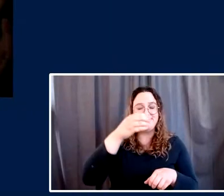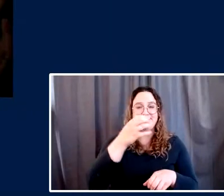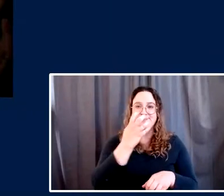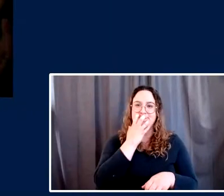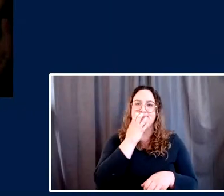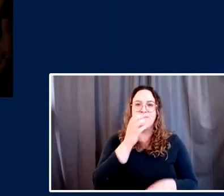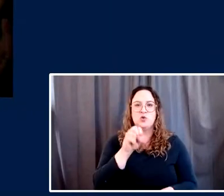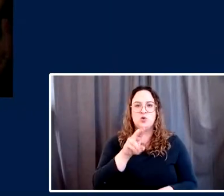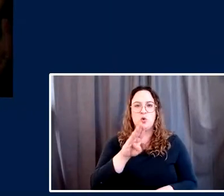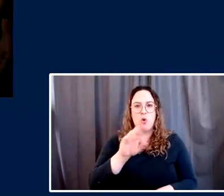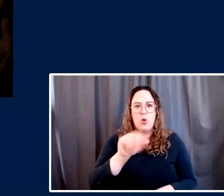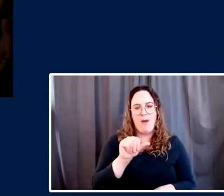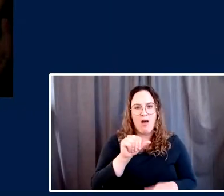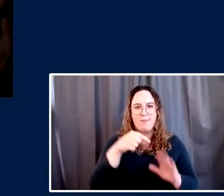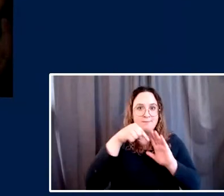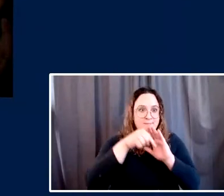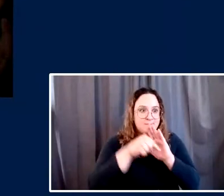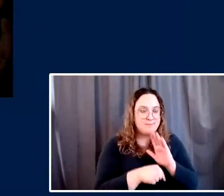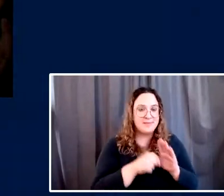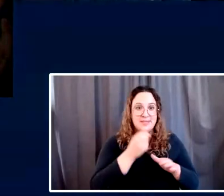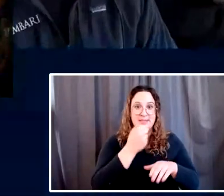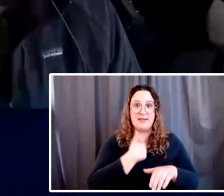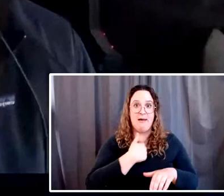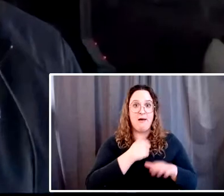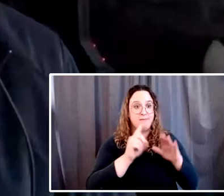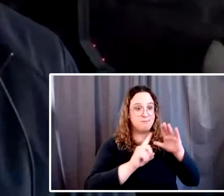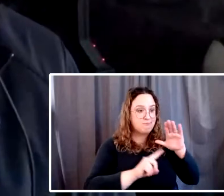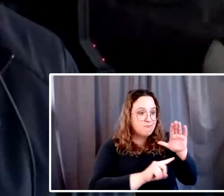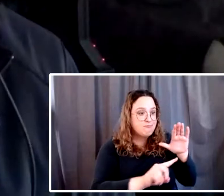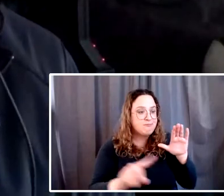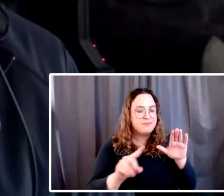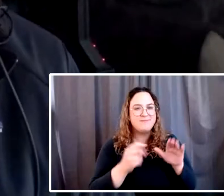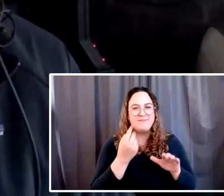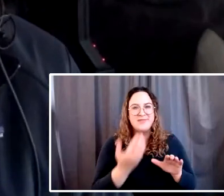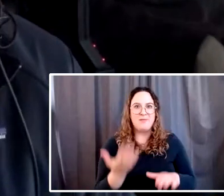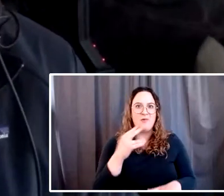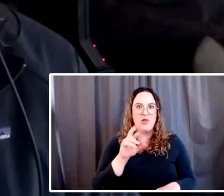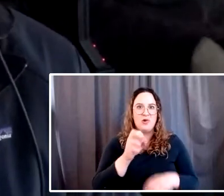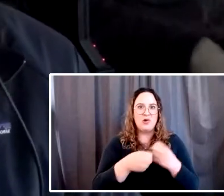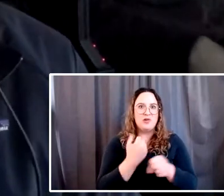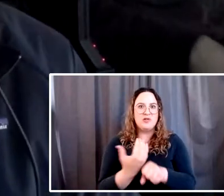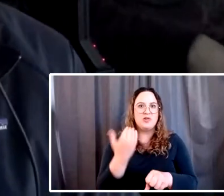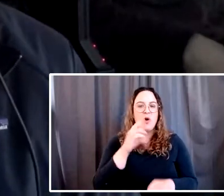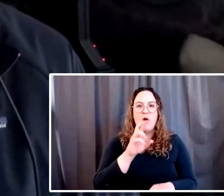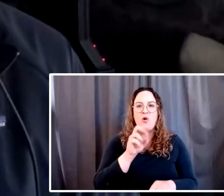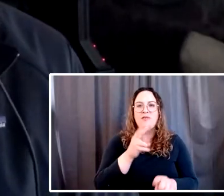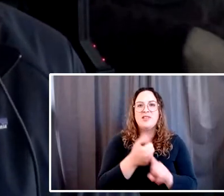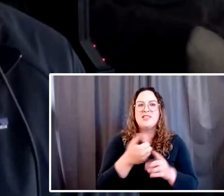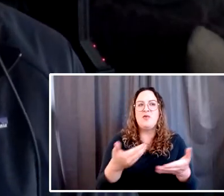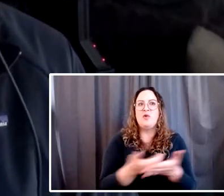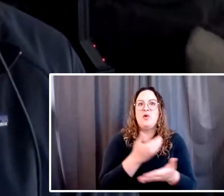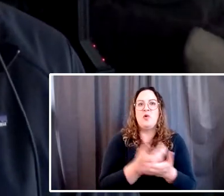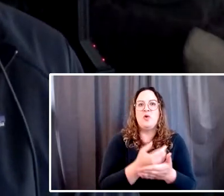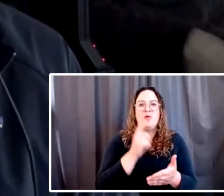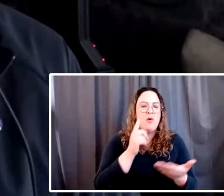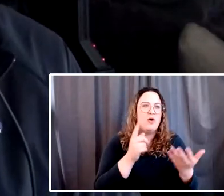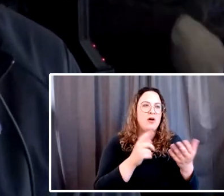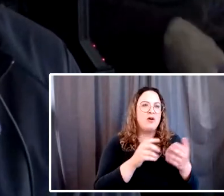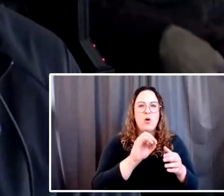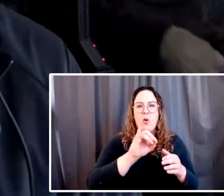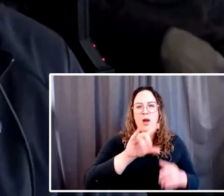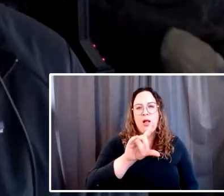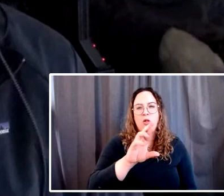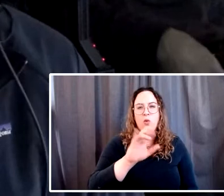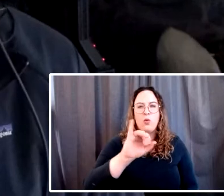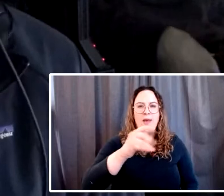first ROVs. They were pretty new in the industry then, used mainly for inspection work on oil rigs and